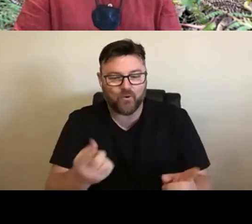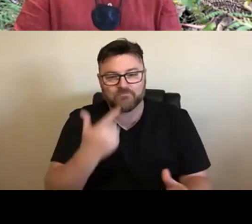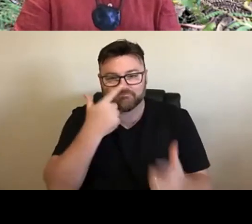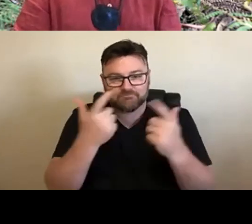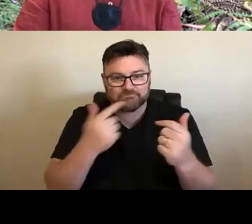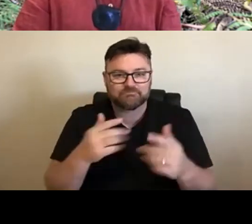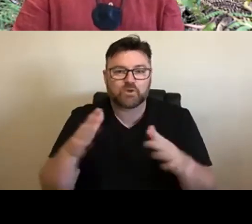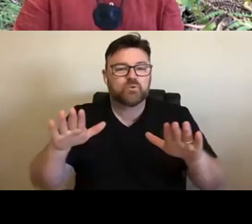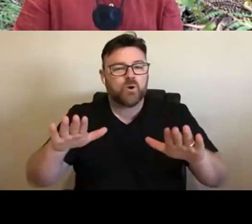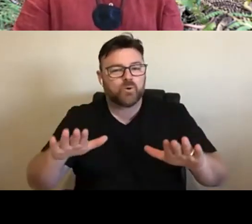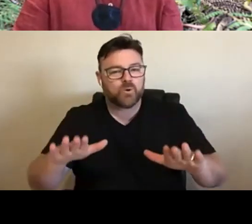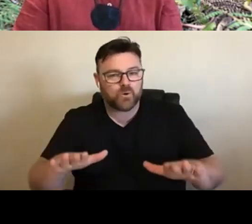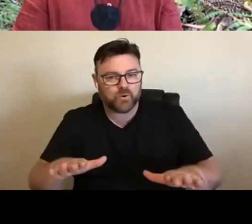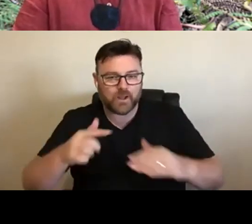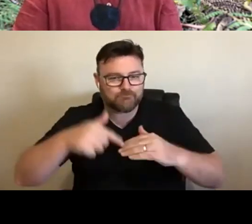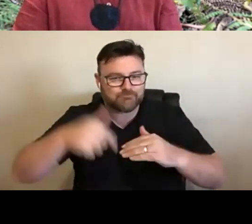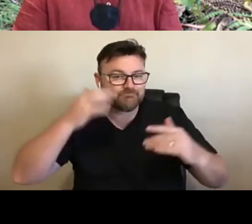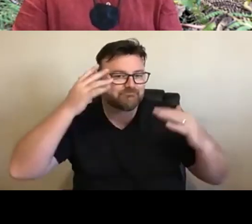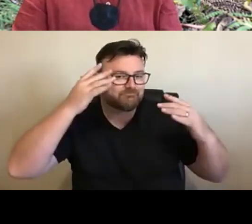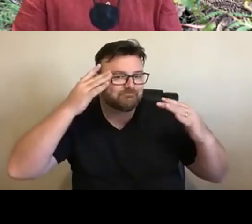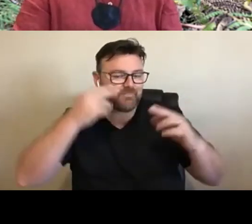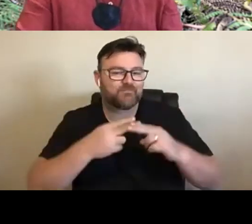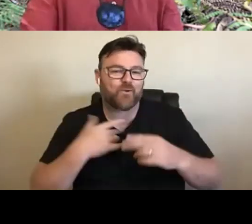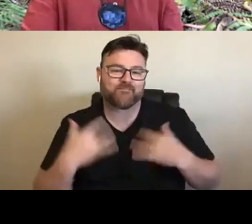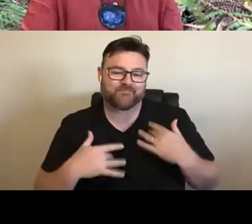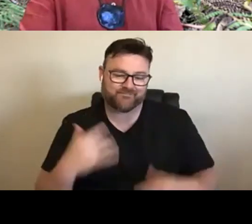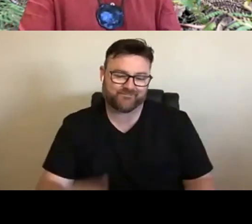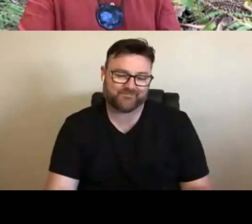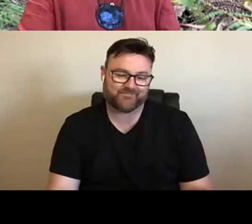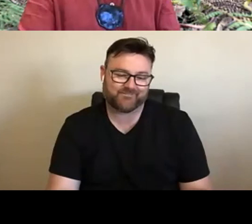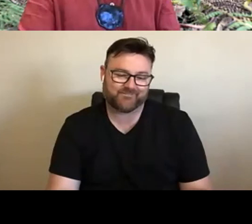life. Beautiful.